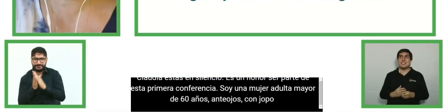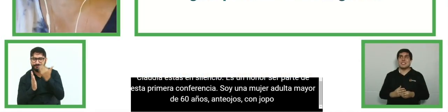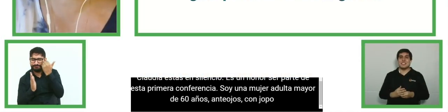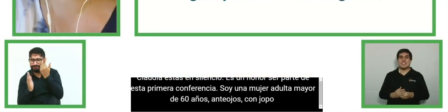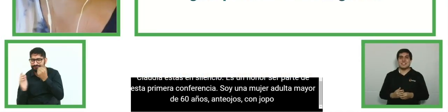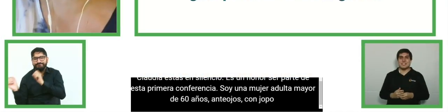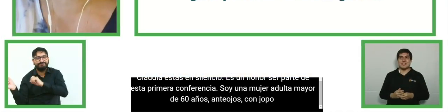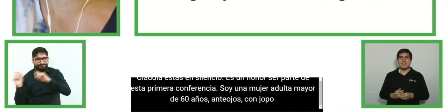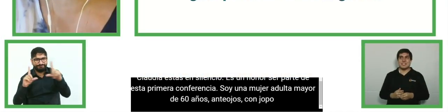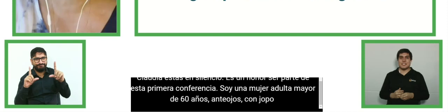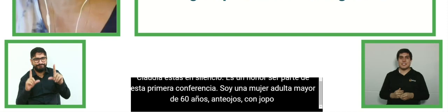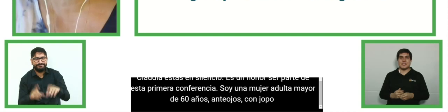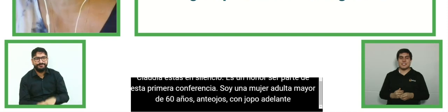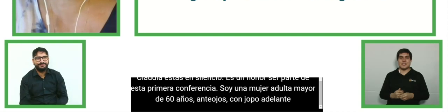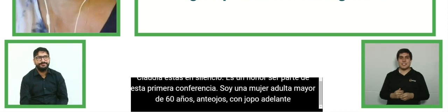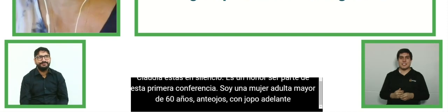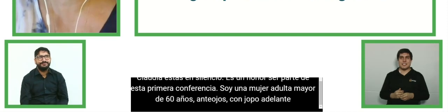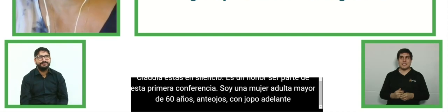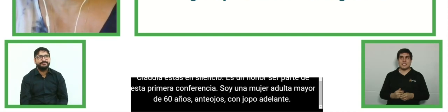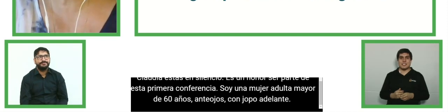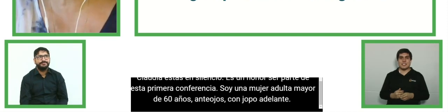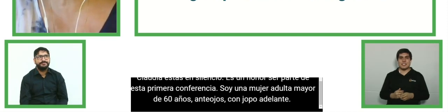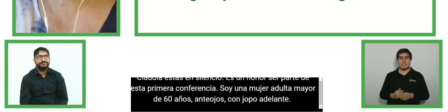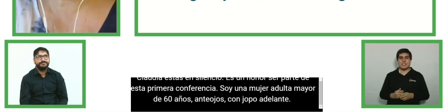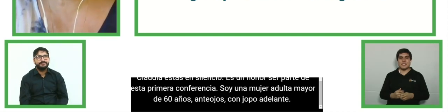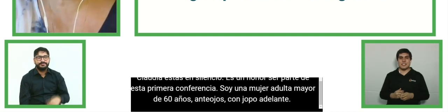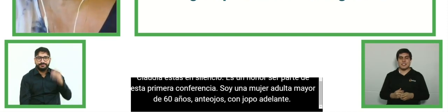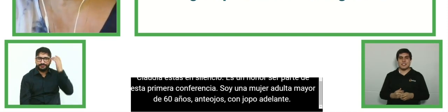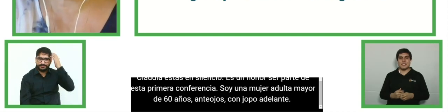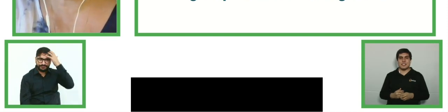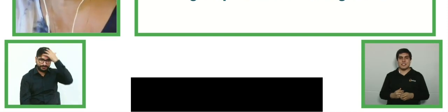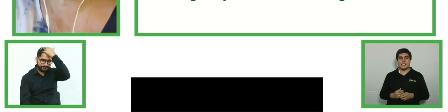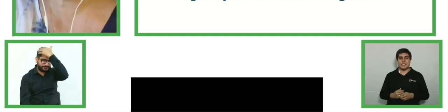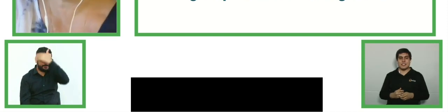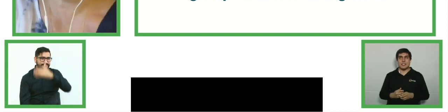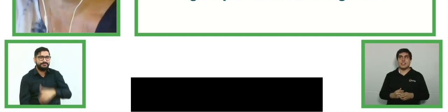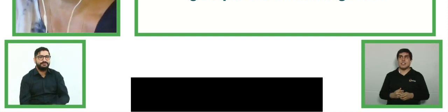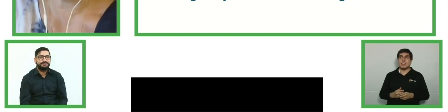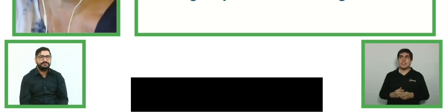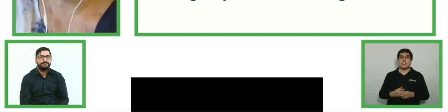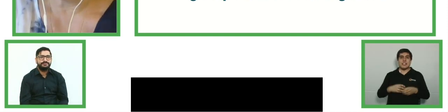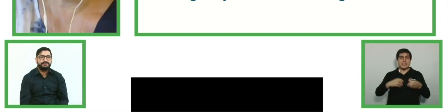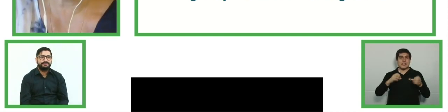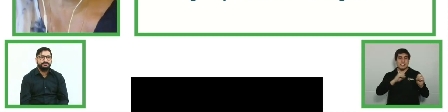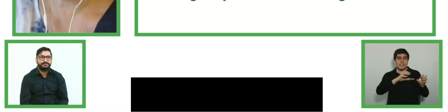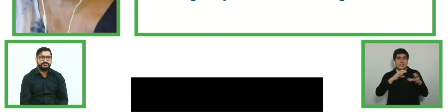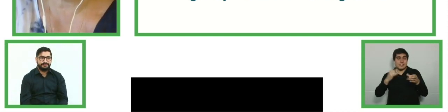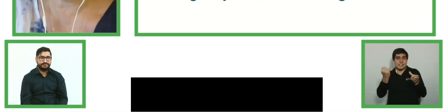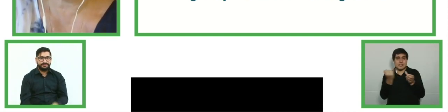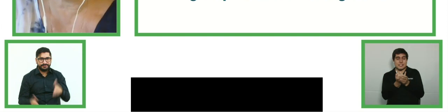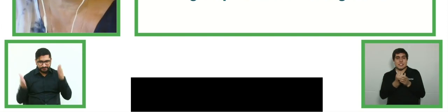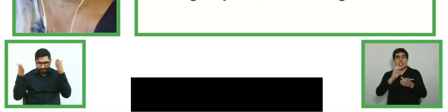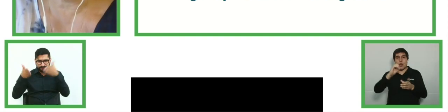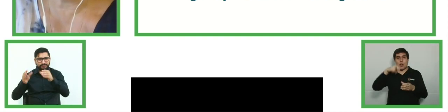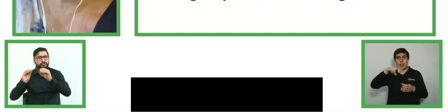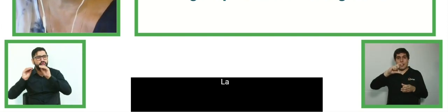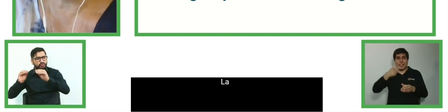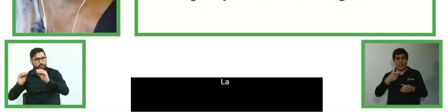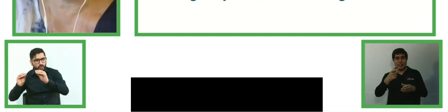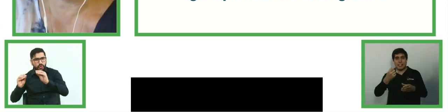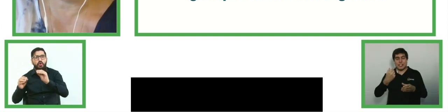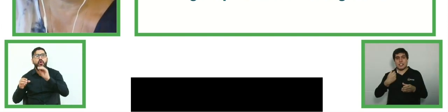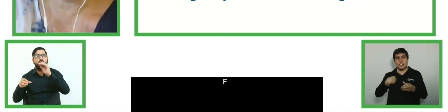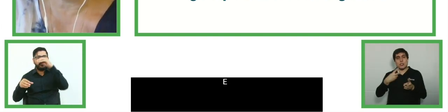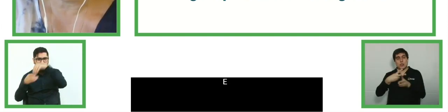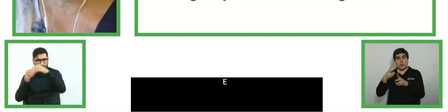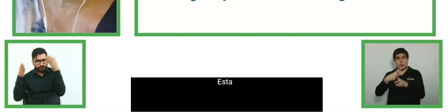please. Escola de Gente Communication Inclusion is the ONG I created 18 years